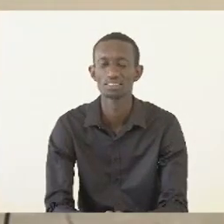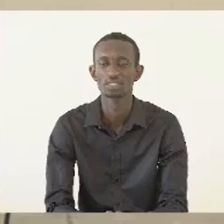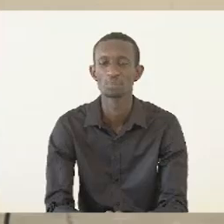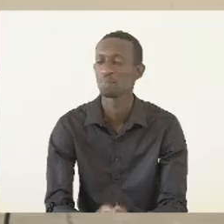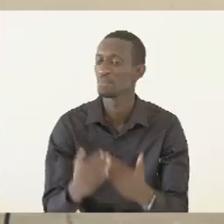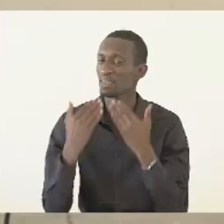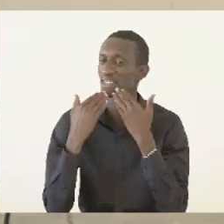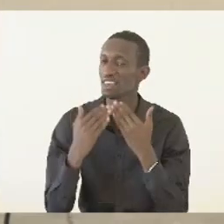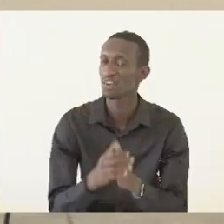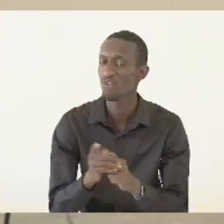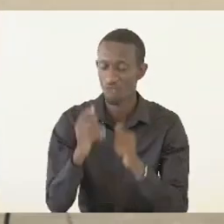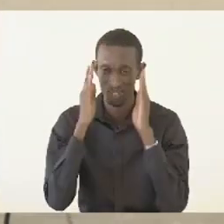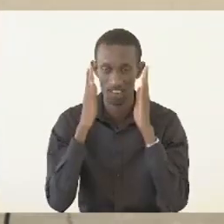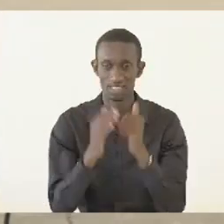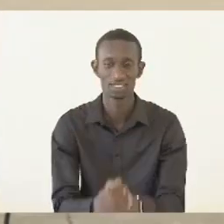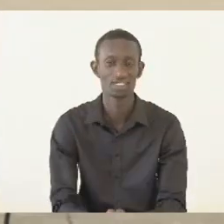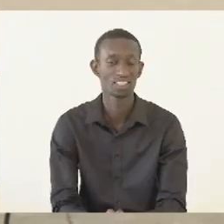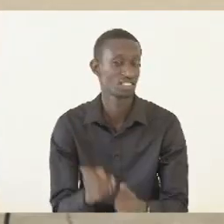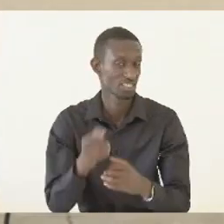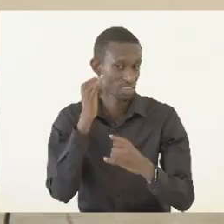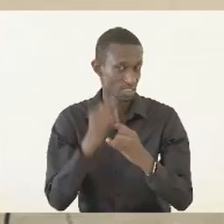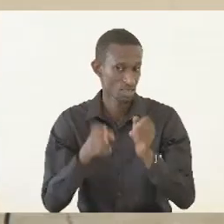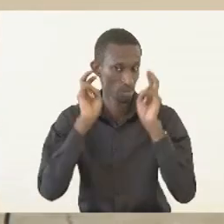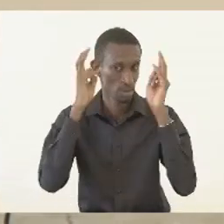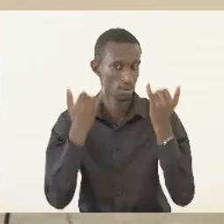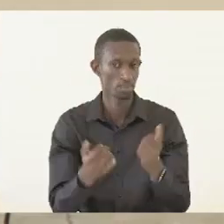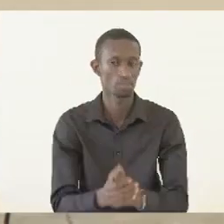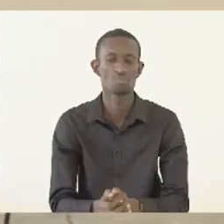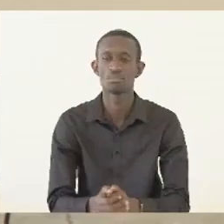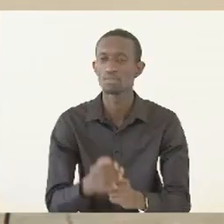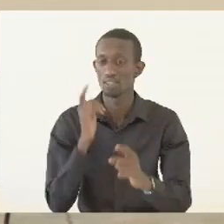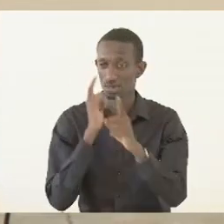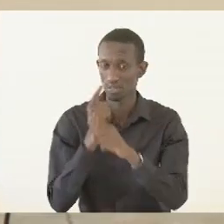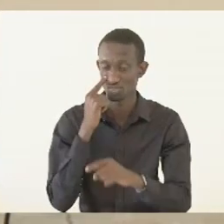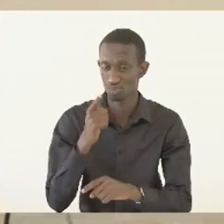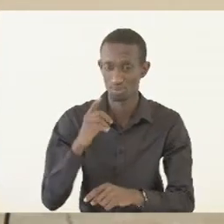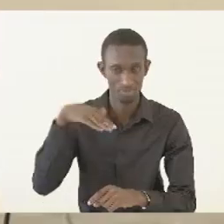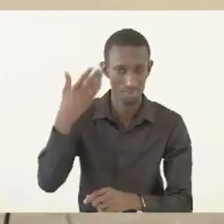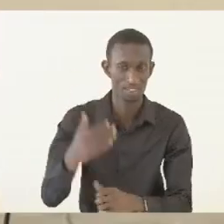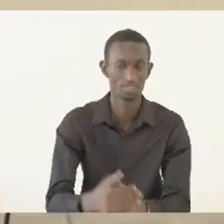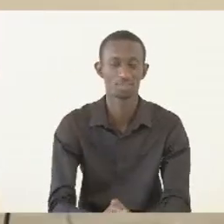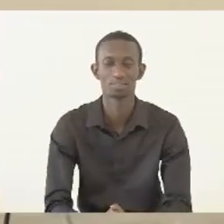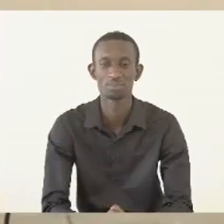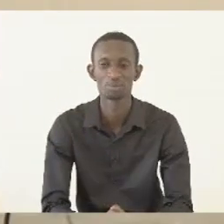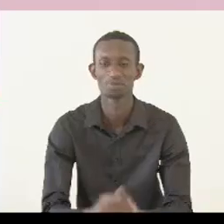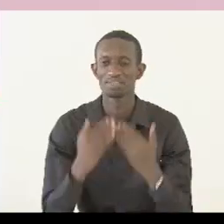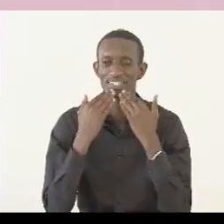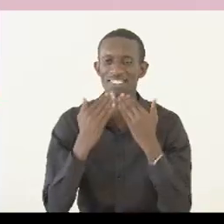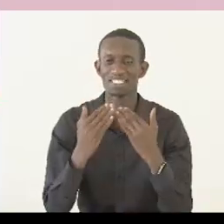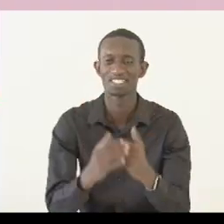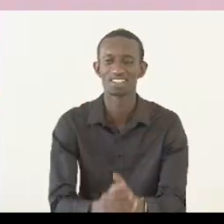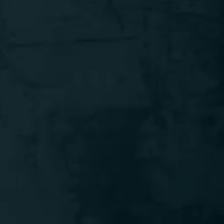So thank you for your attention. This is the end of our lesson. See you next time. Thank you.